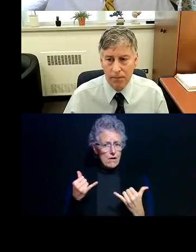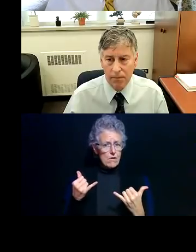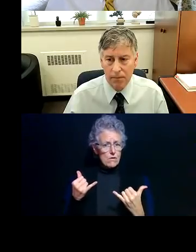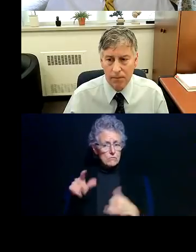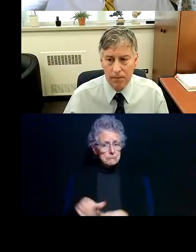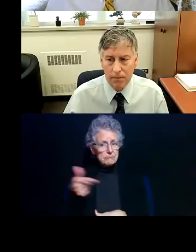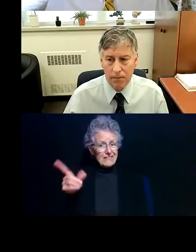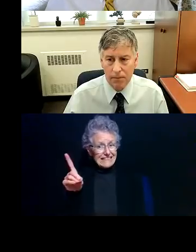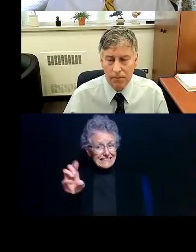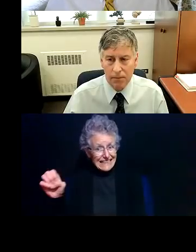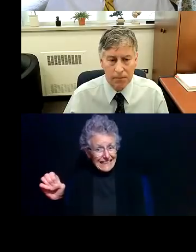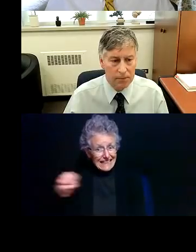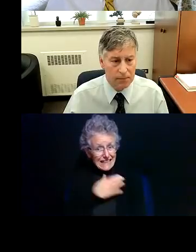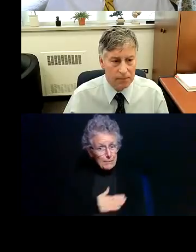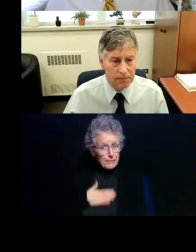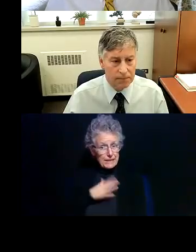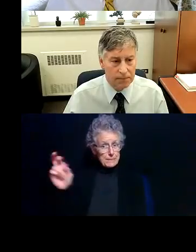Dee could come back on.